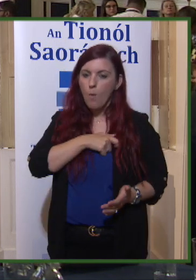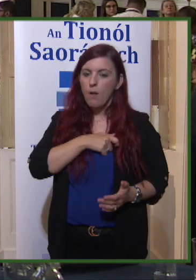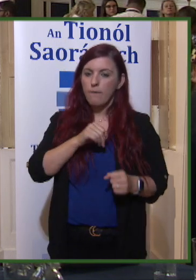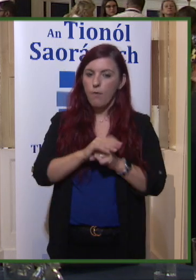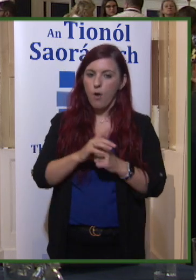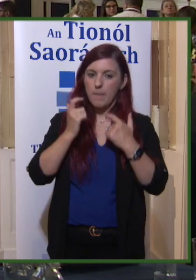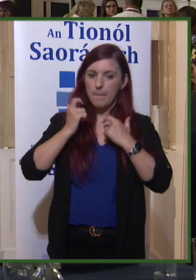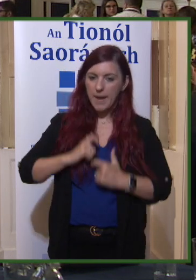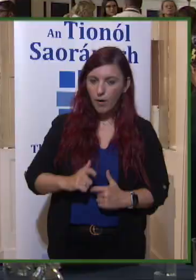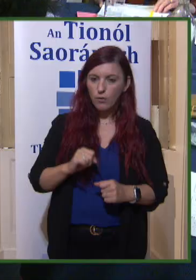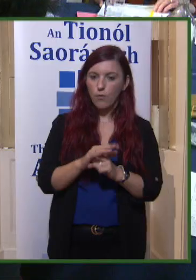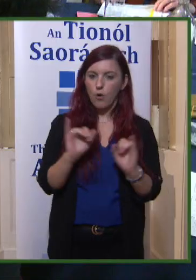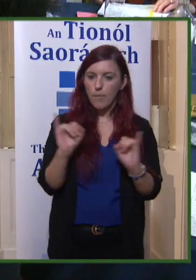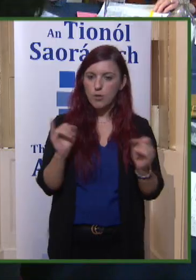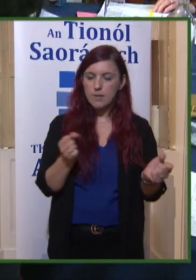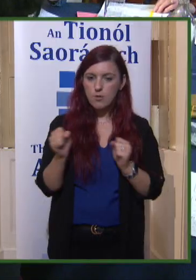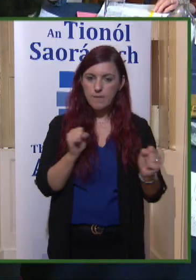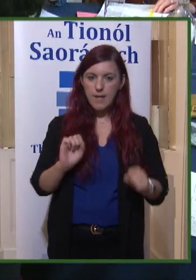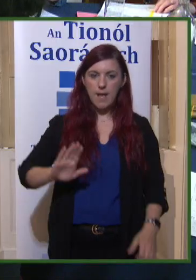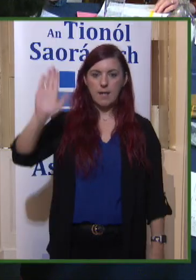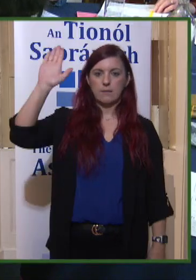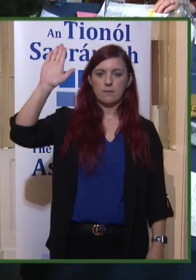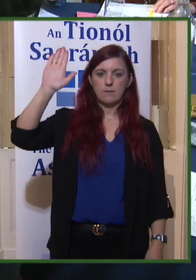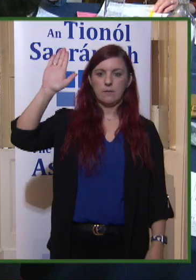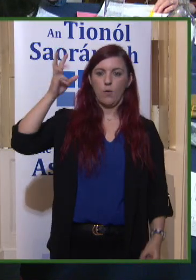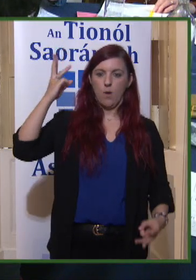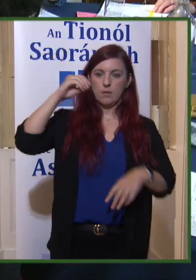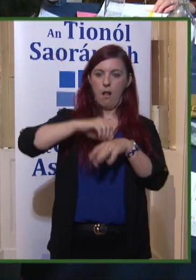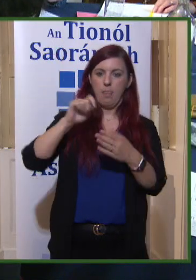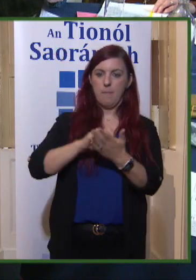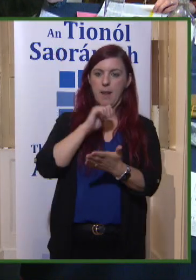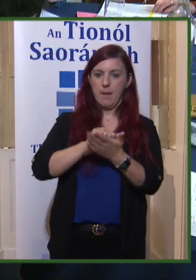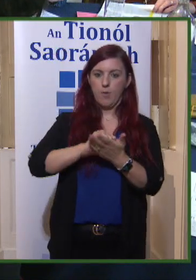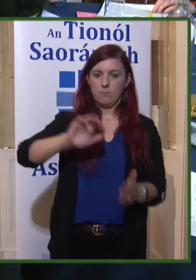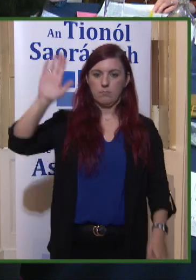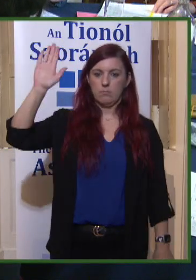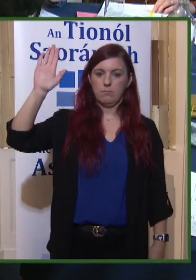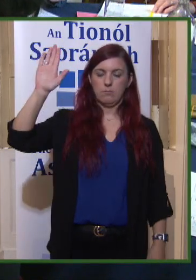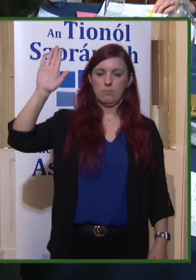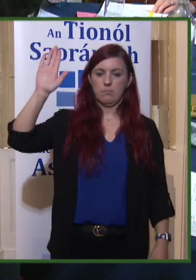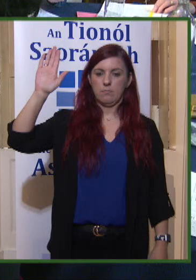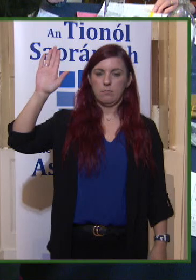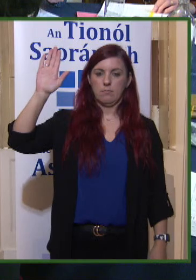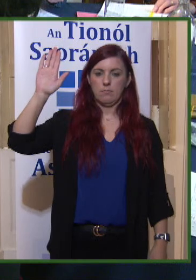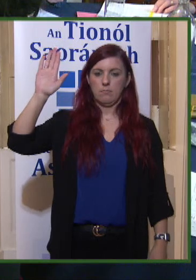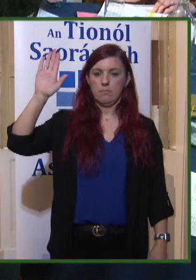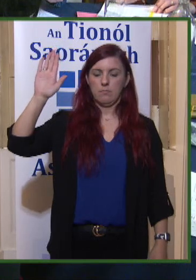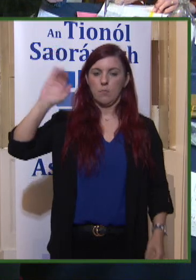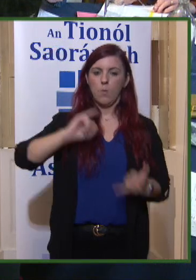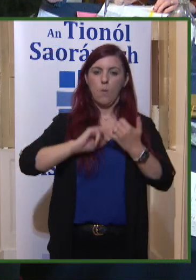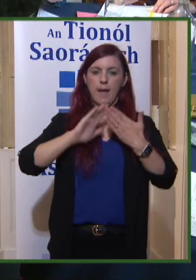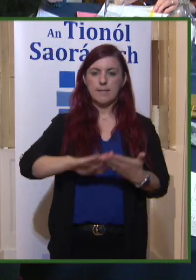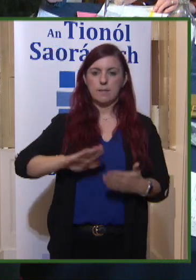19, emergency services. Show of hands, please, to support. Yeah, okay, we'll put it on. And just those who are